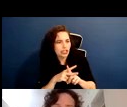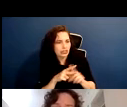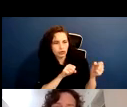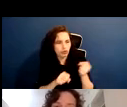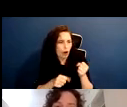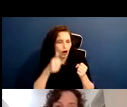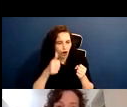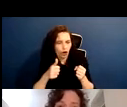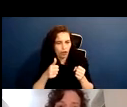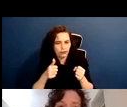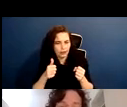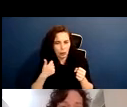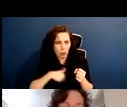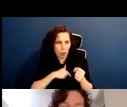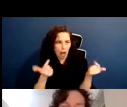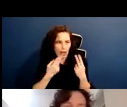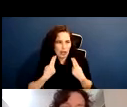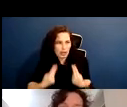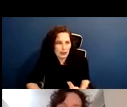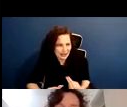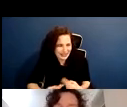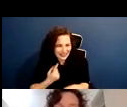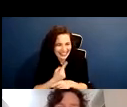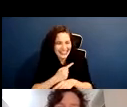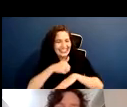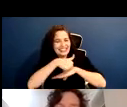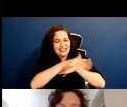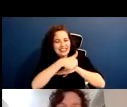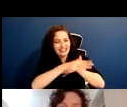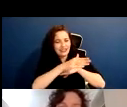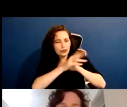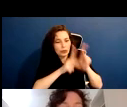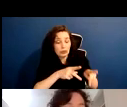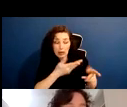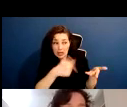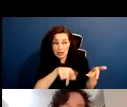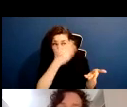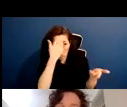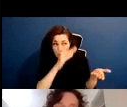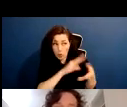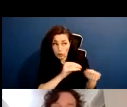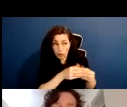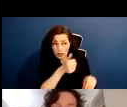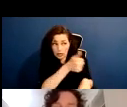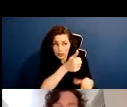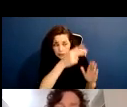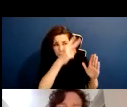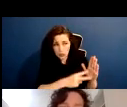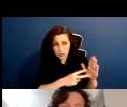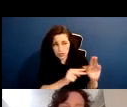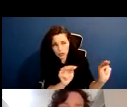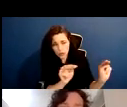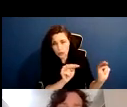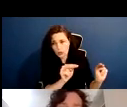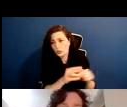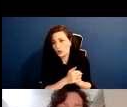this side of it. So send it to someone who doesn't even know your story, because we don't. We're coming at it cold when we